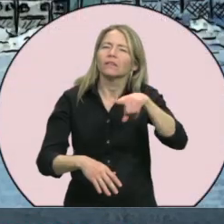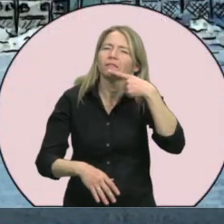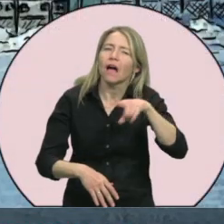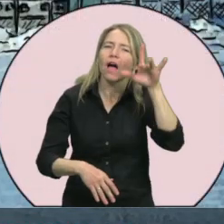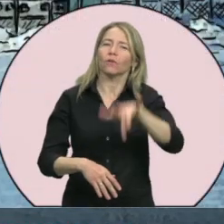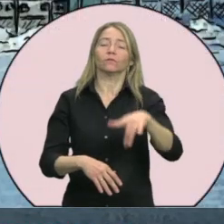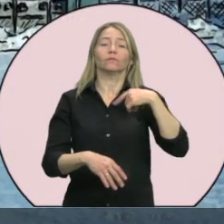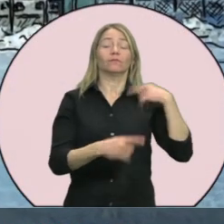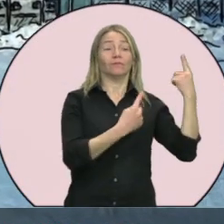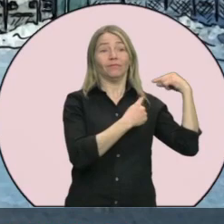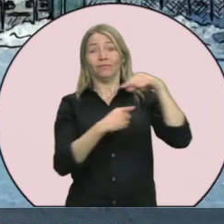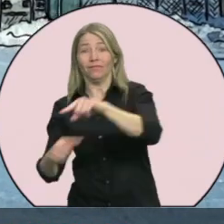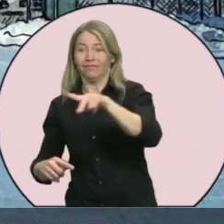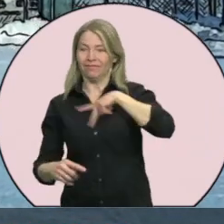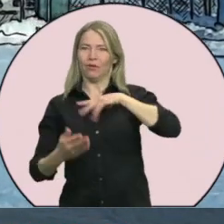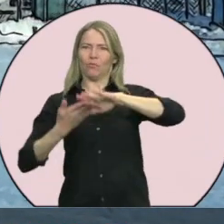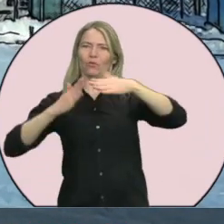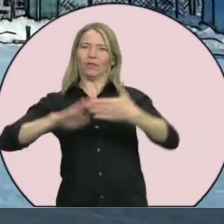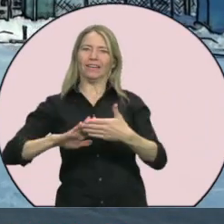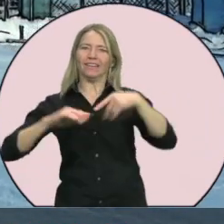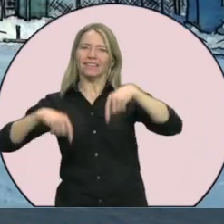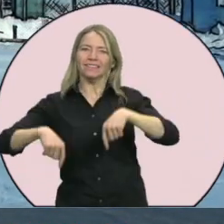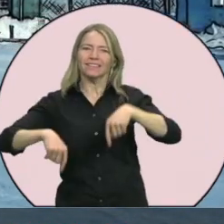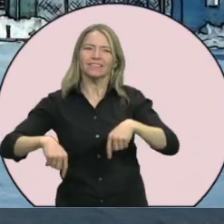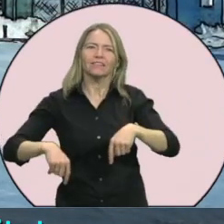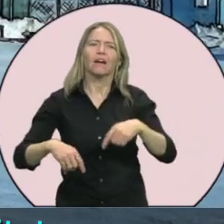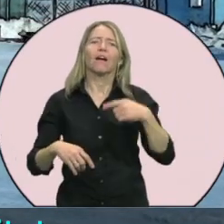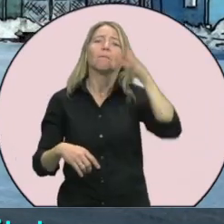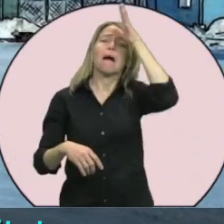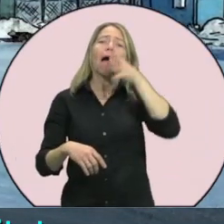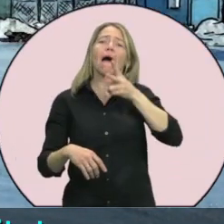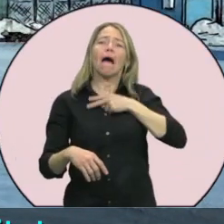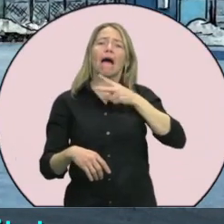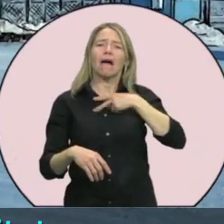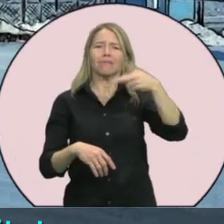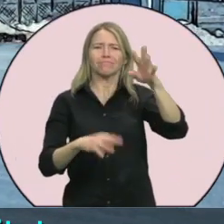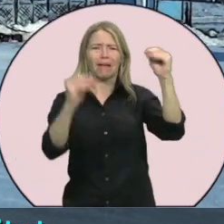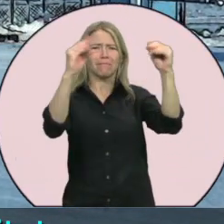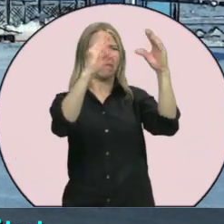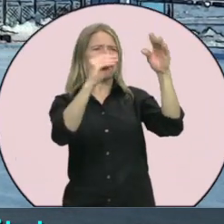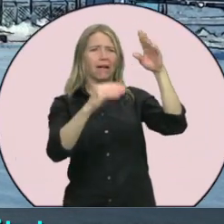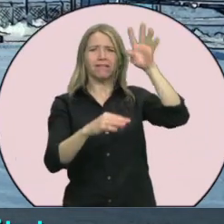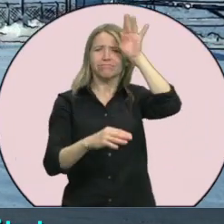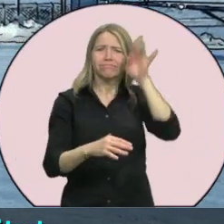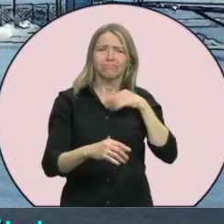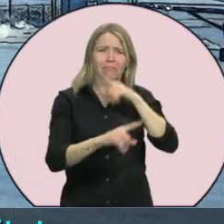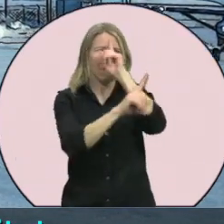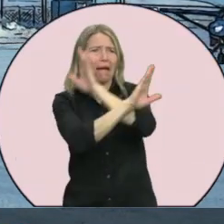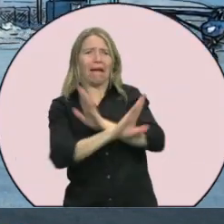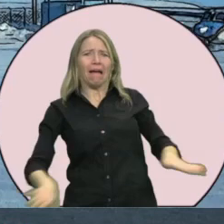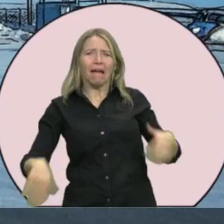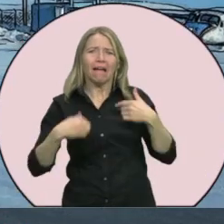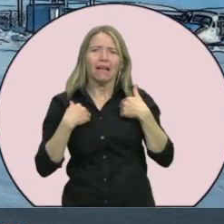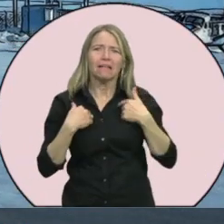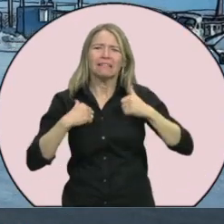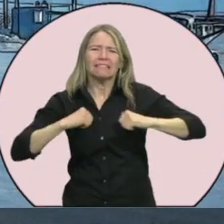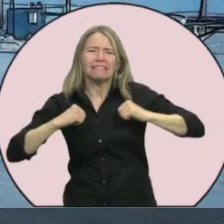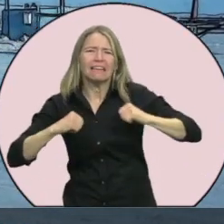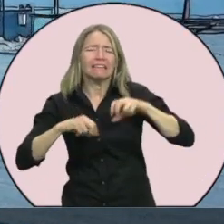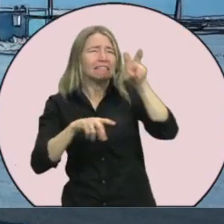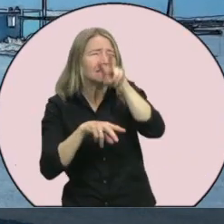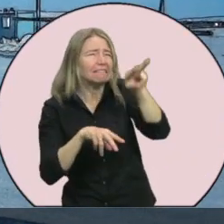and actually, it was interesting because when I came back to my home, my parents obviously were speaking Inuktitut, and I didn't understand them, and even just